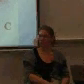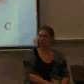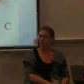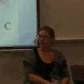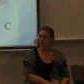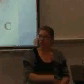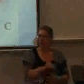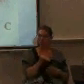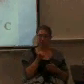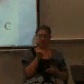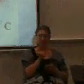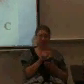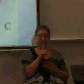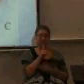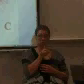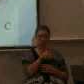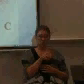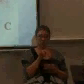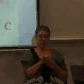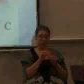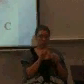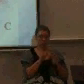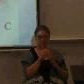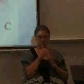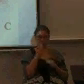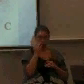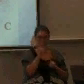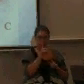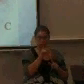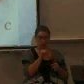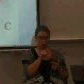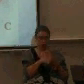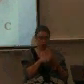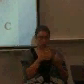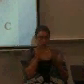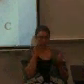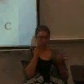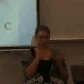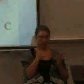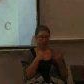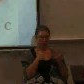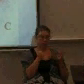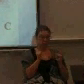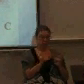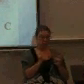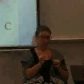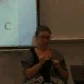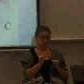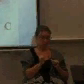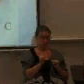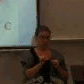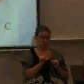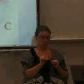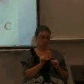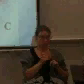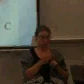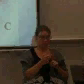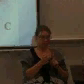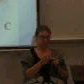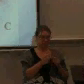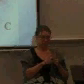Or that's a question that nobody really knows the answer to. So there's two potential candidates for it,